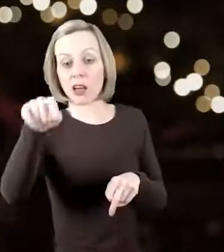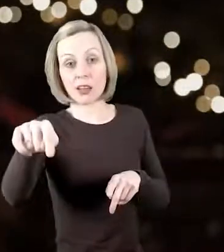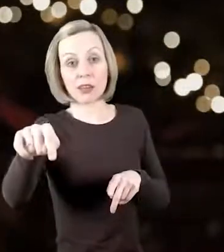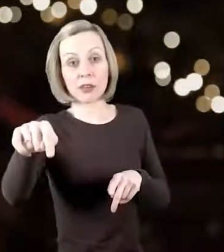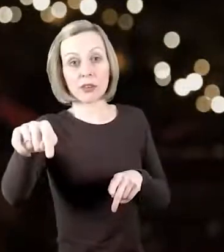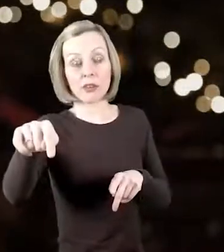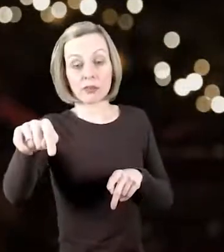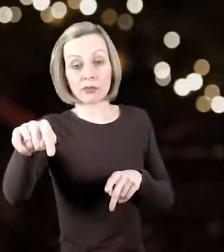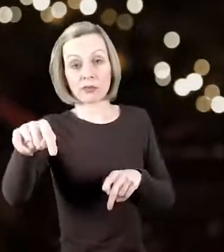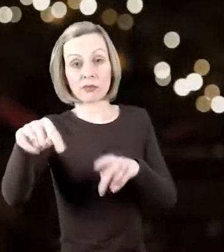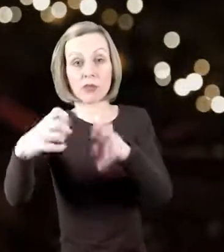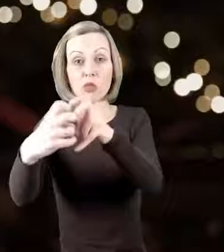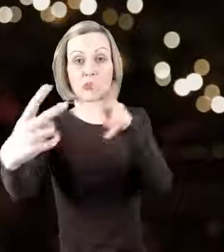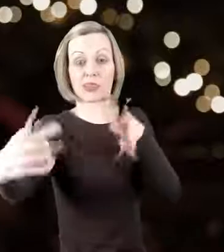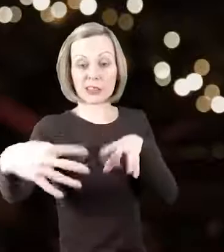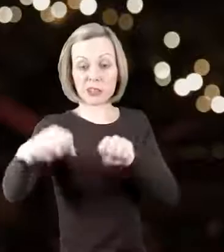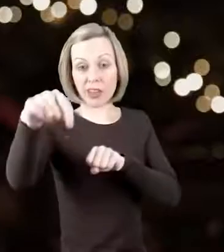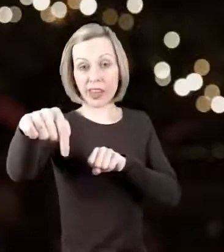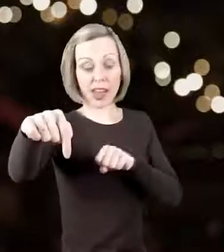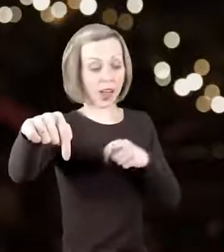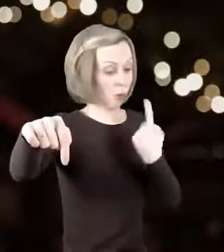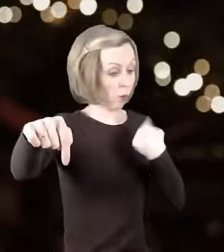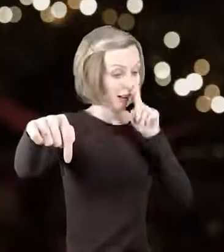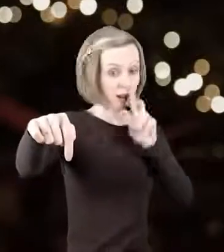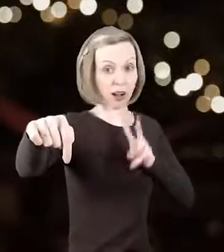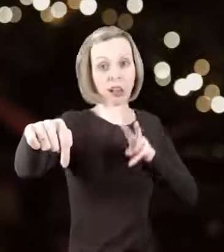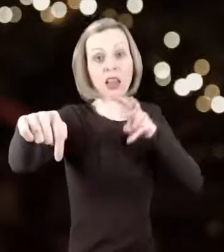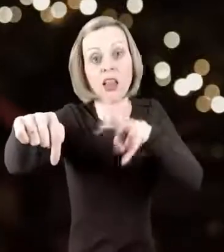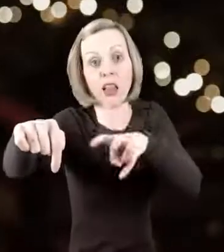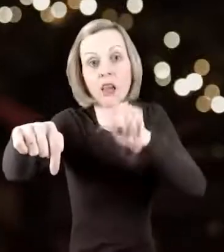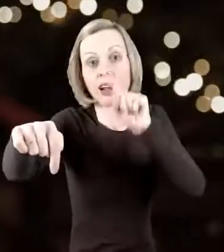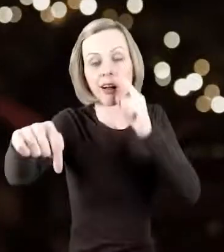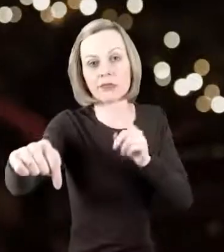started on one side of the river and landed on ours. We couldn't go the other way.